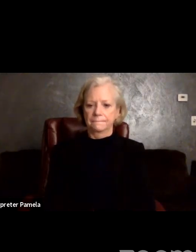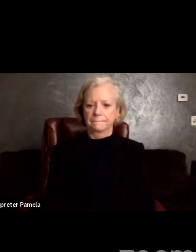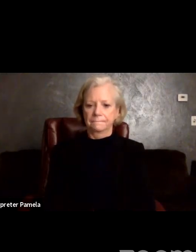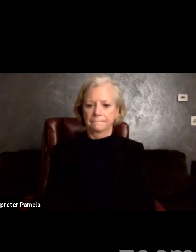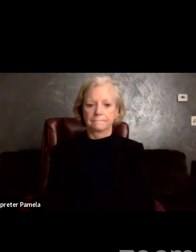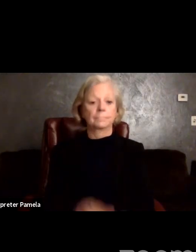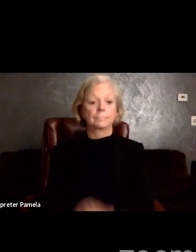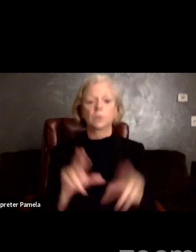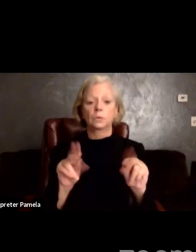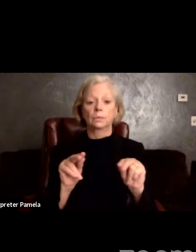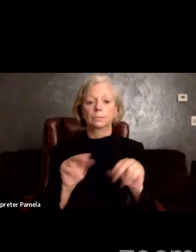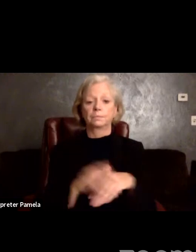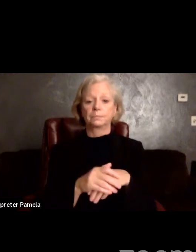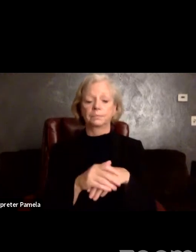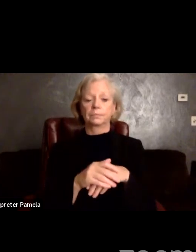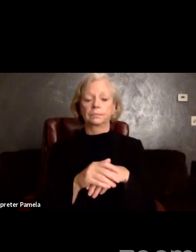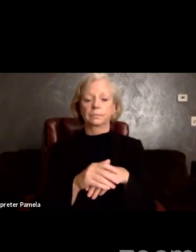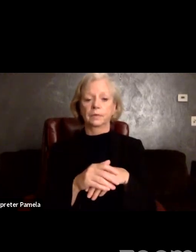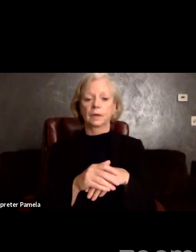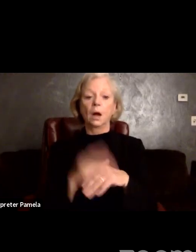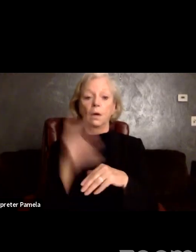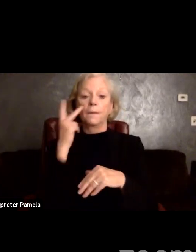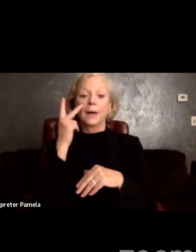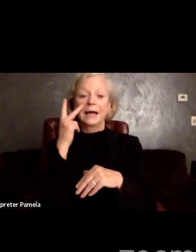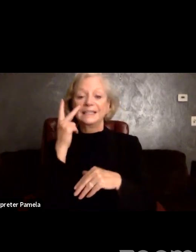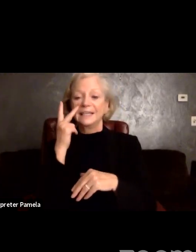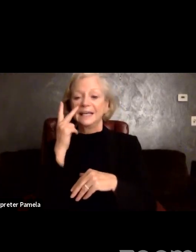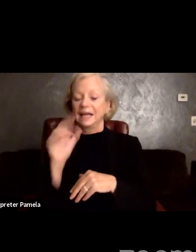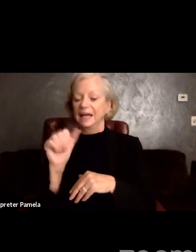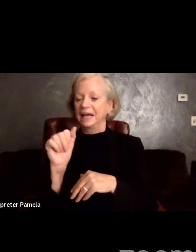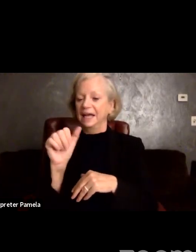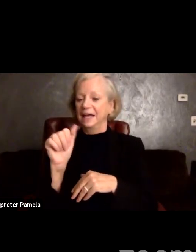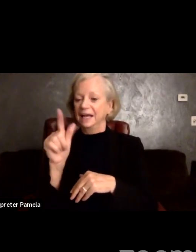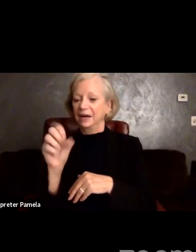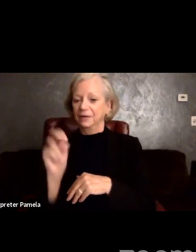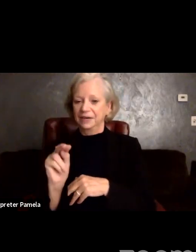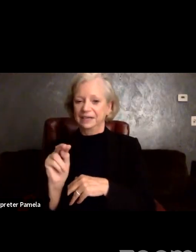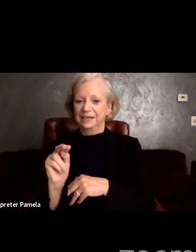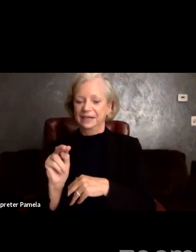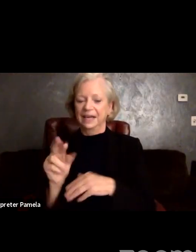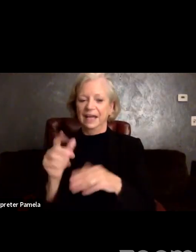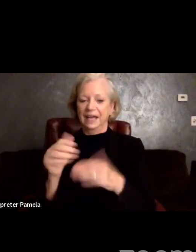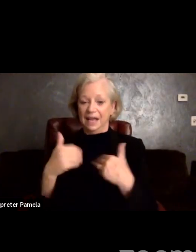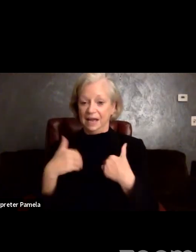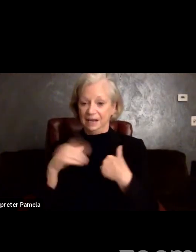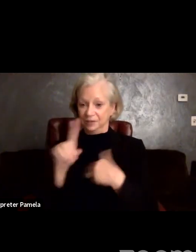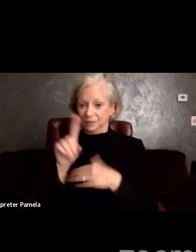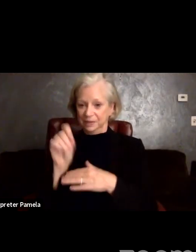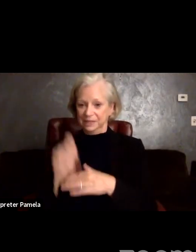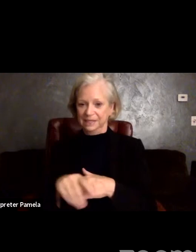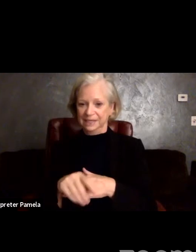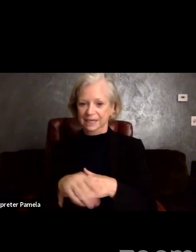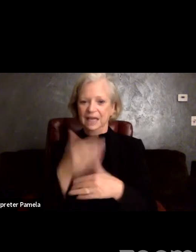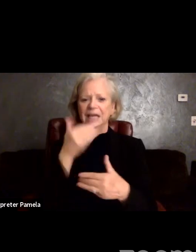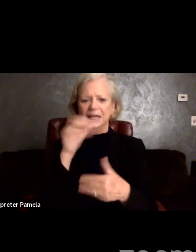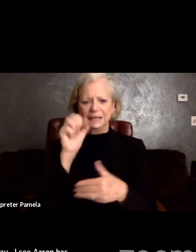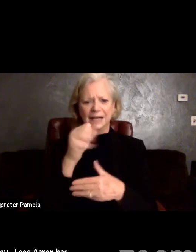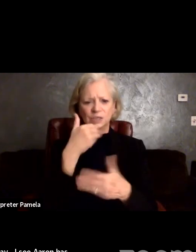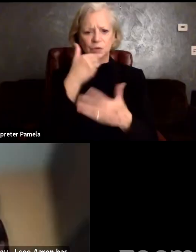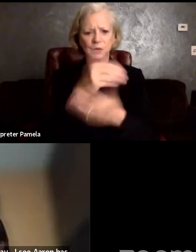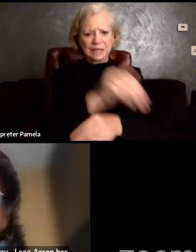Okay. We'll circle back. Oh, I see Aaron has a question. Yes, good evening. Thank you